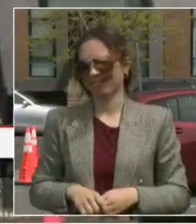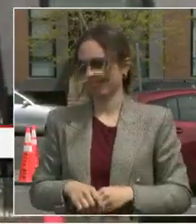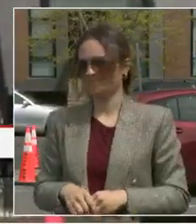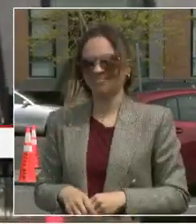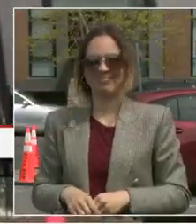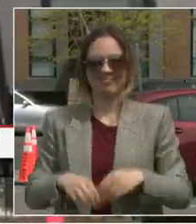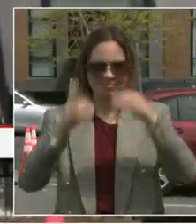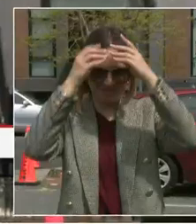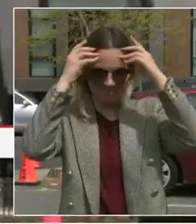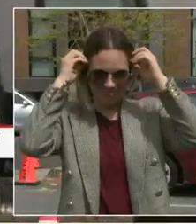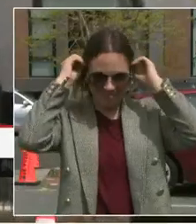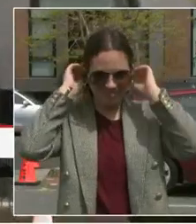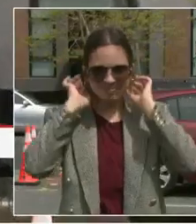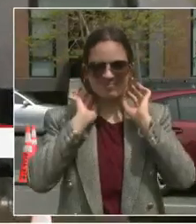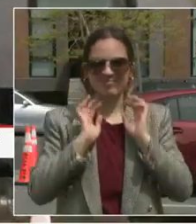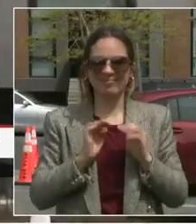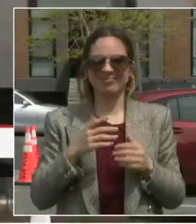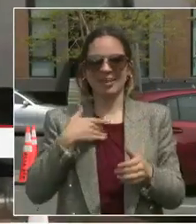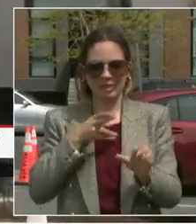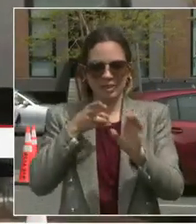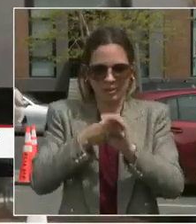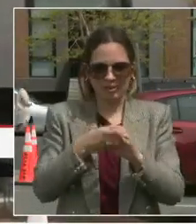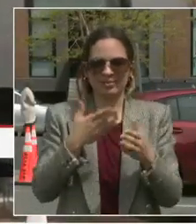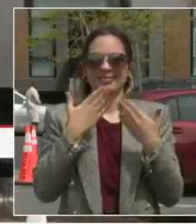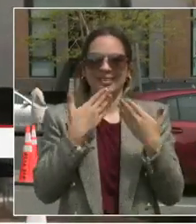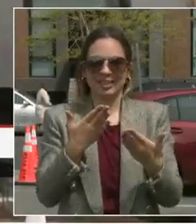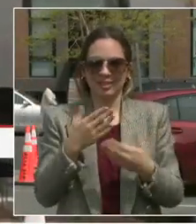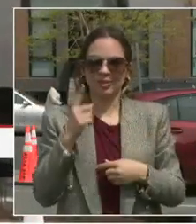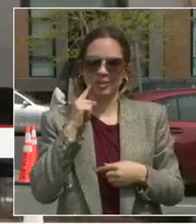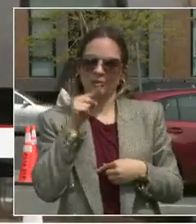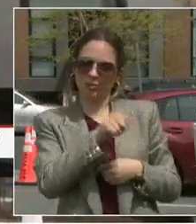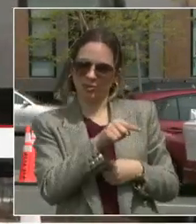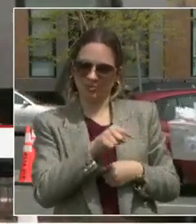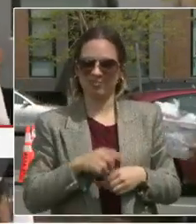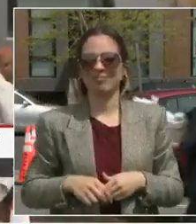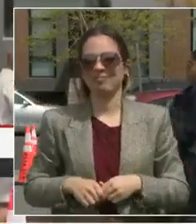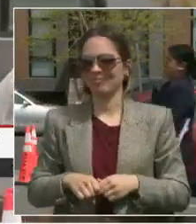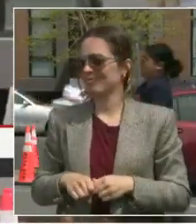Donald, please join me. I have something for you.